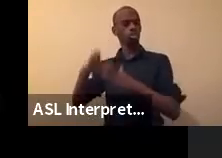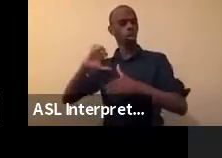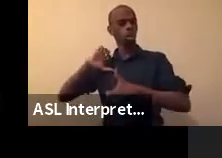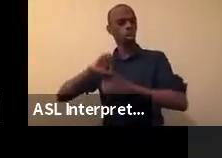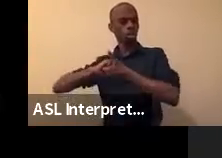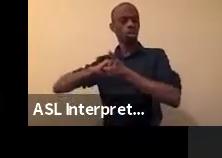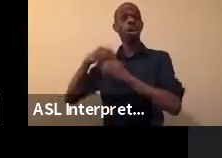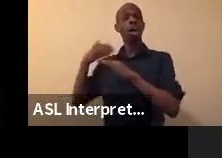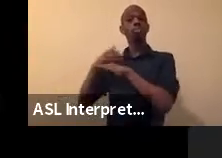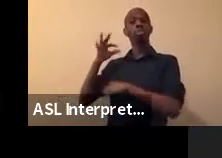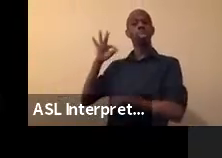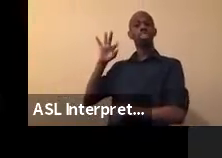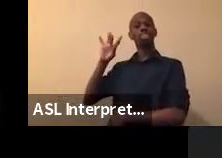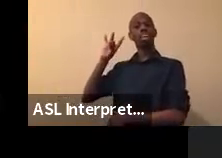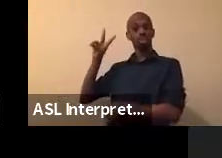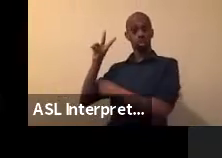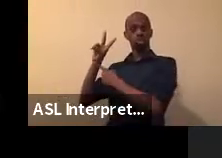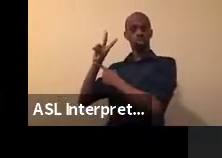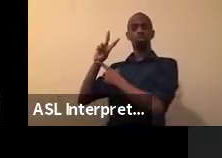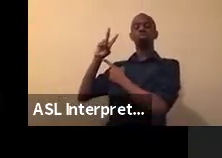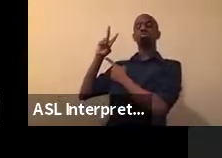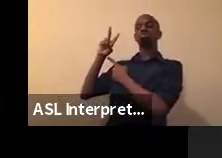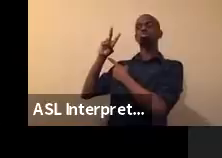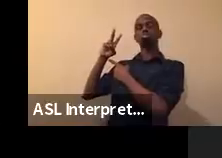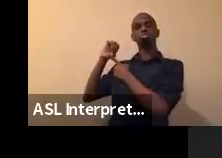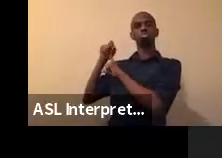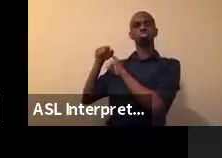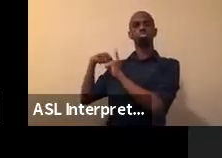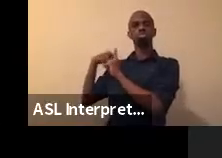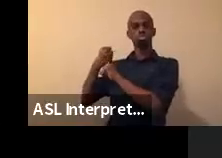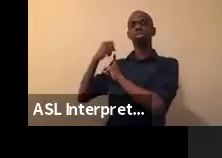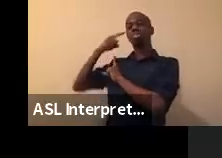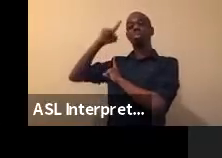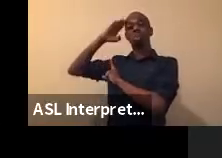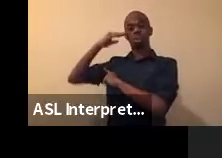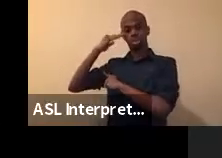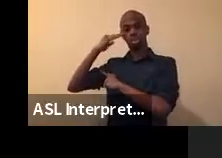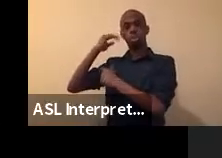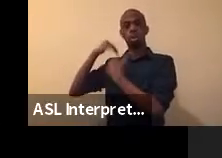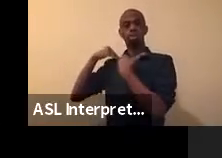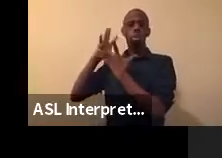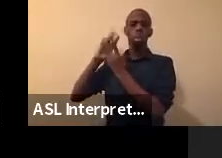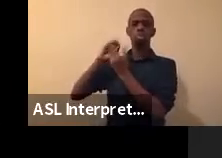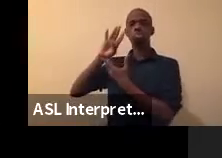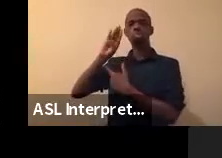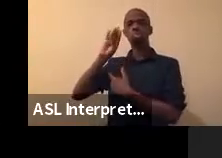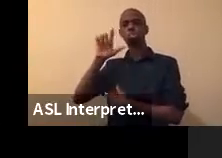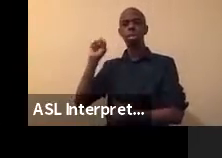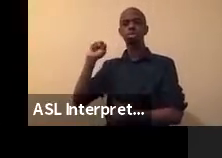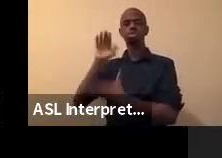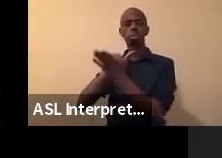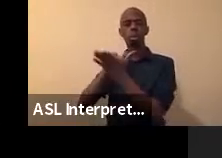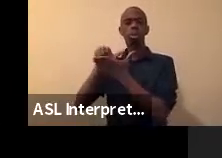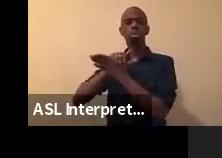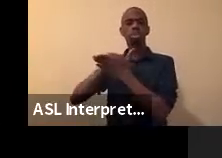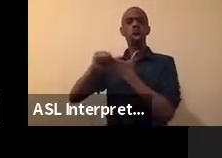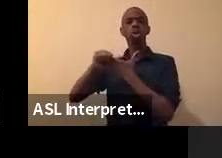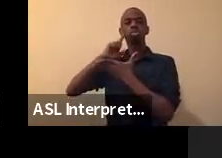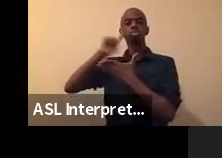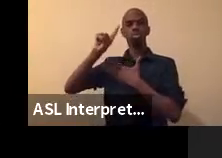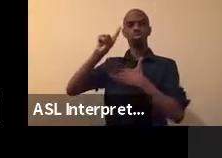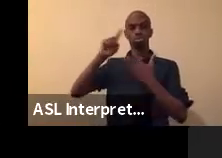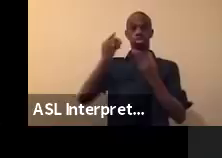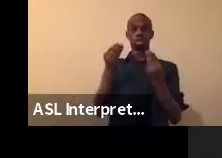where Korean immigrants, there was about $1 billion in property loss in